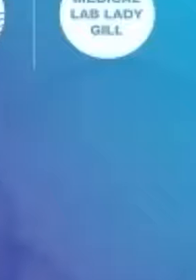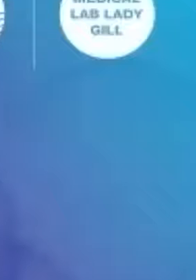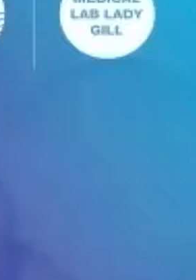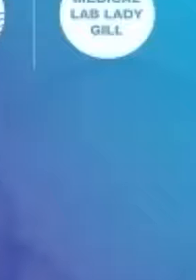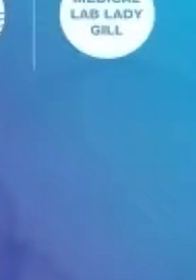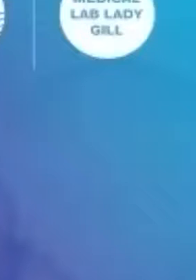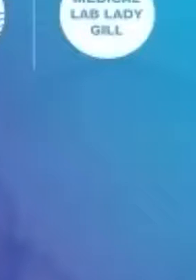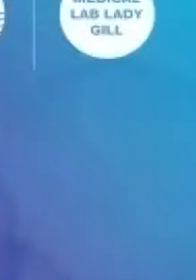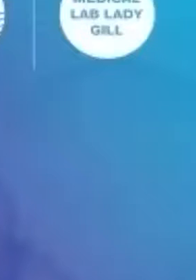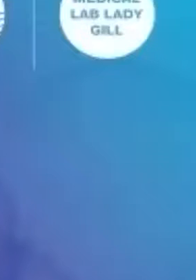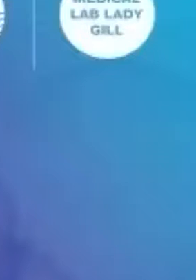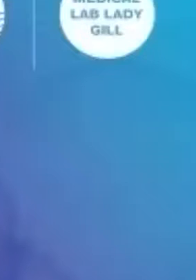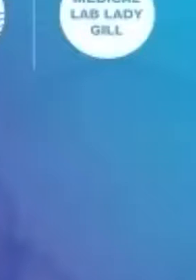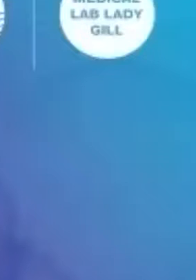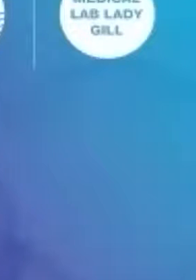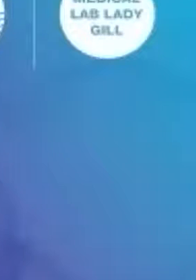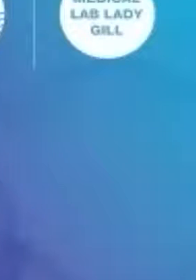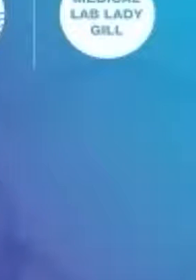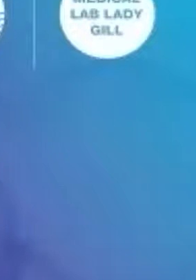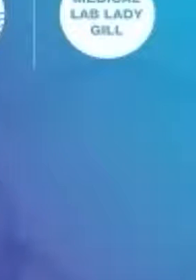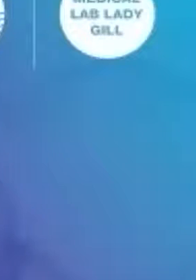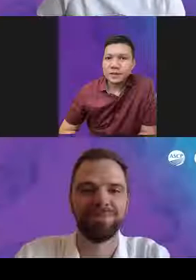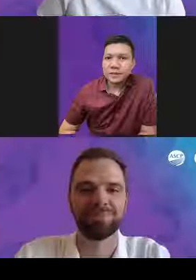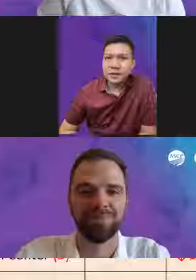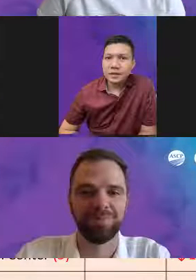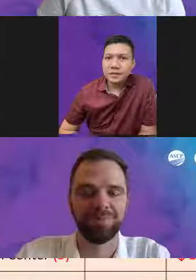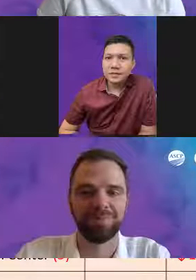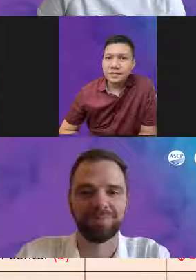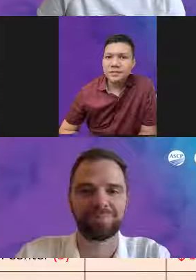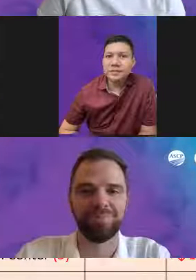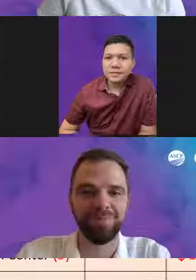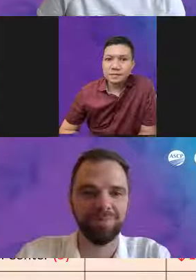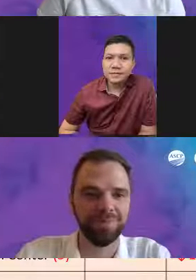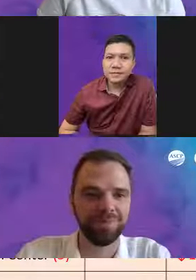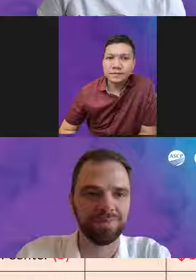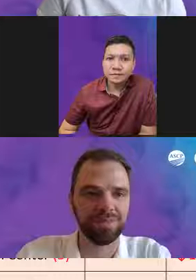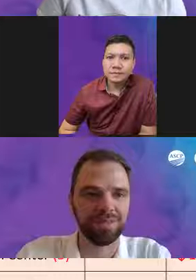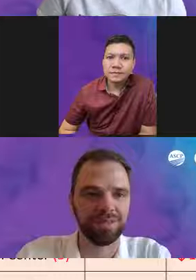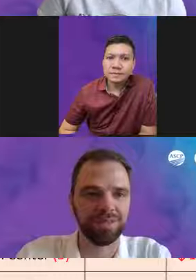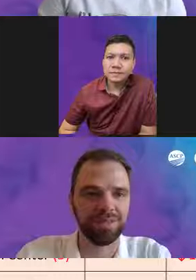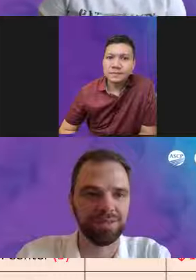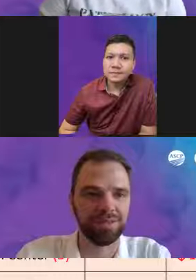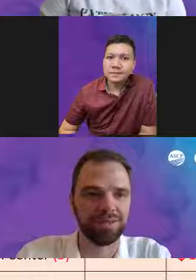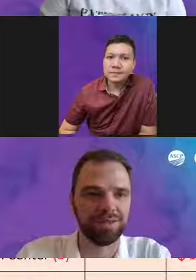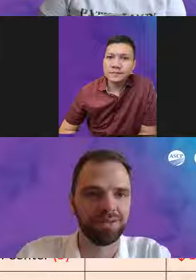Oh, no. Technical difficulties. I guess that's right. We're getting there. I guess that's right. I just didn't have it in presentation mode anymore.